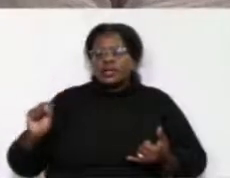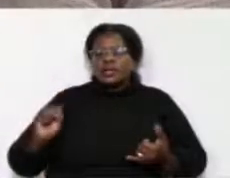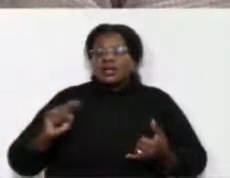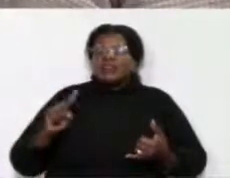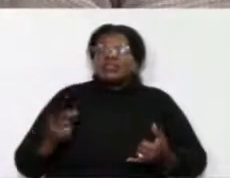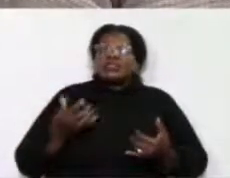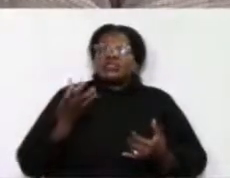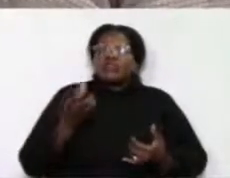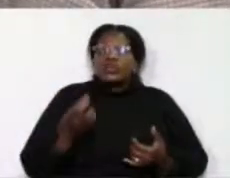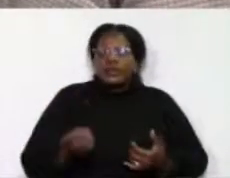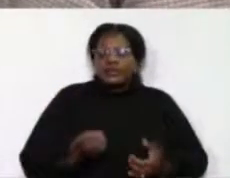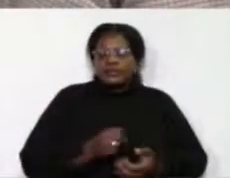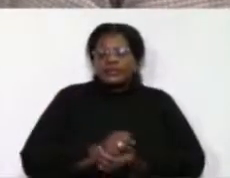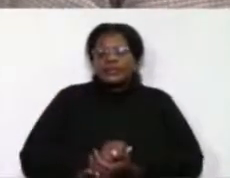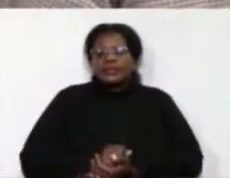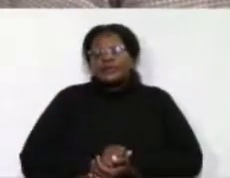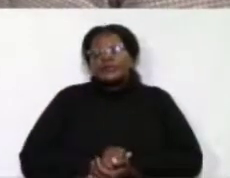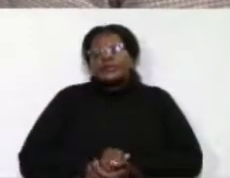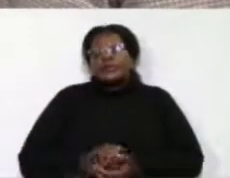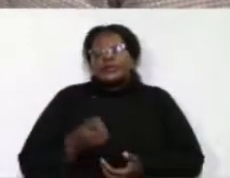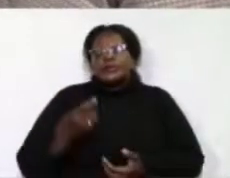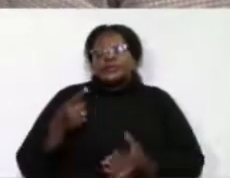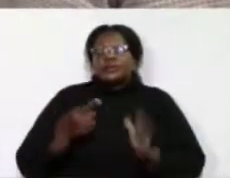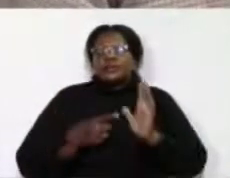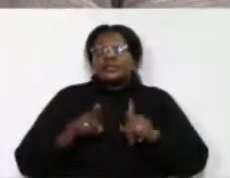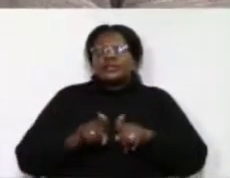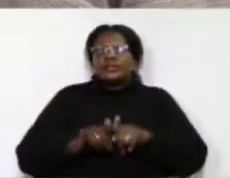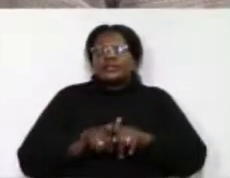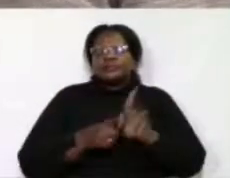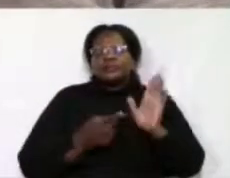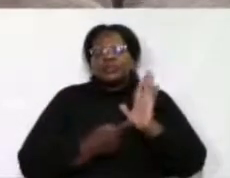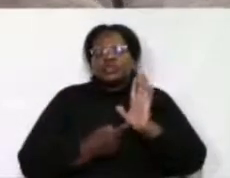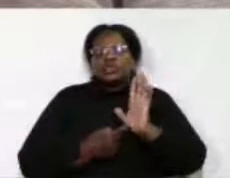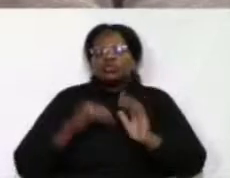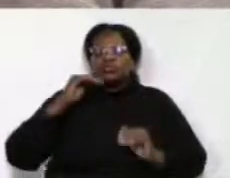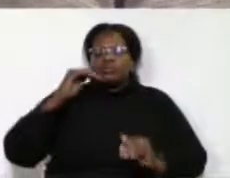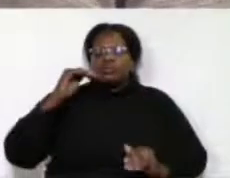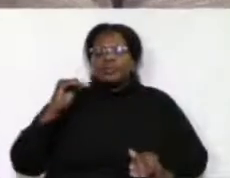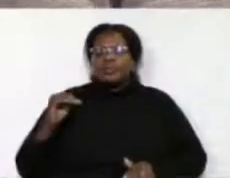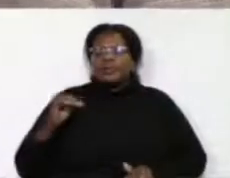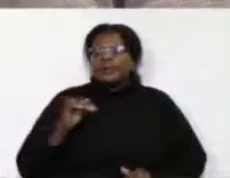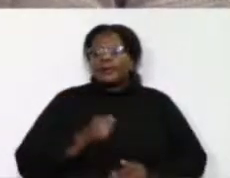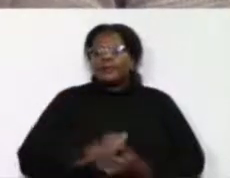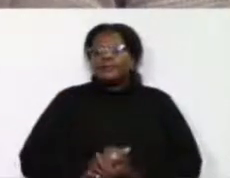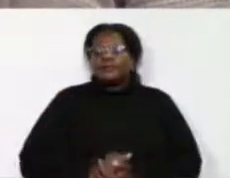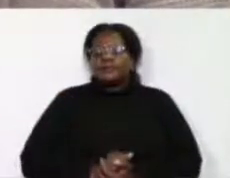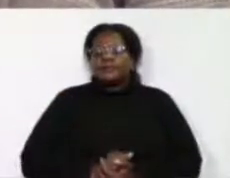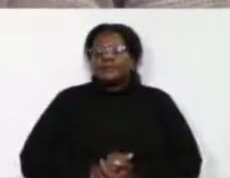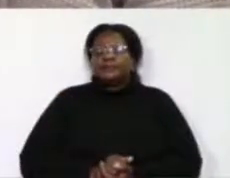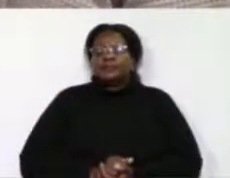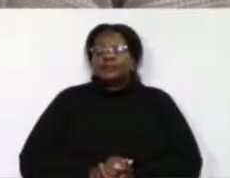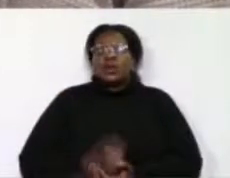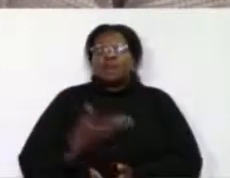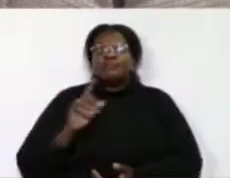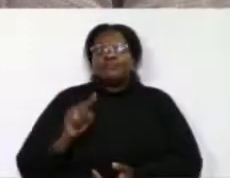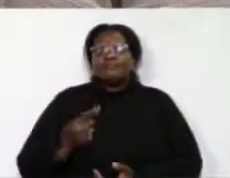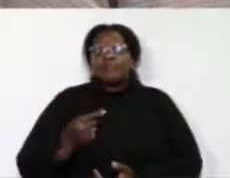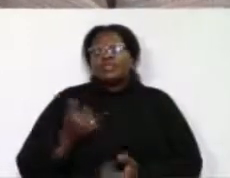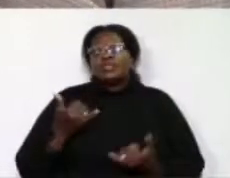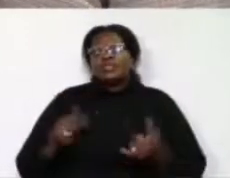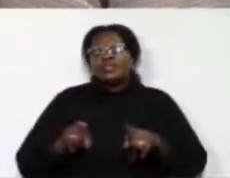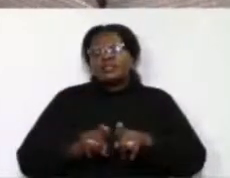Stock or material, like your steel, your flour, your bed linen, if that's what you're selling. And then I just had a note here